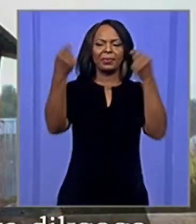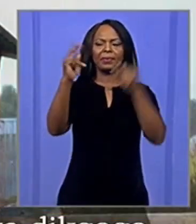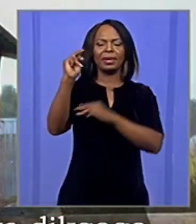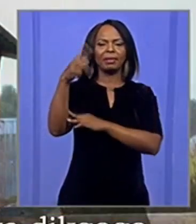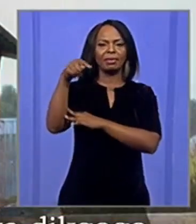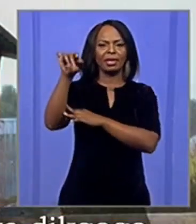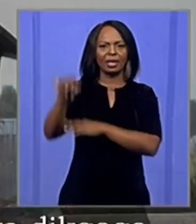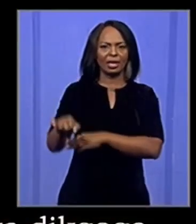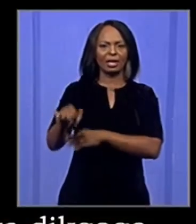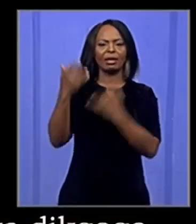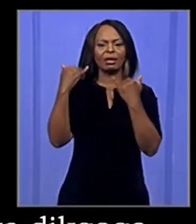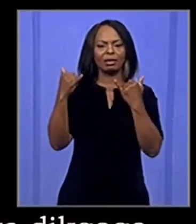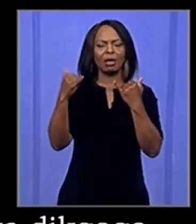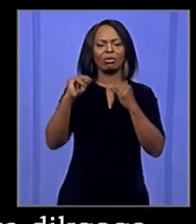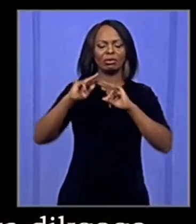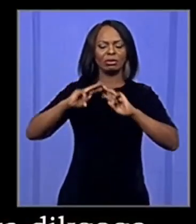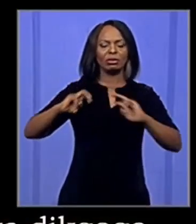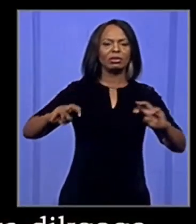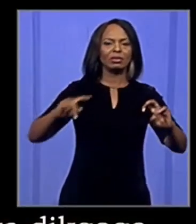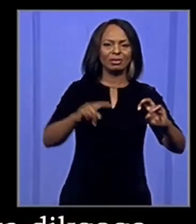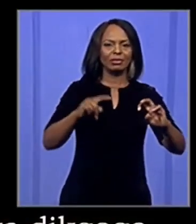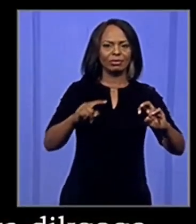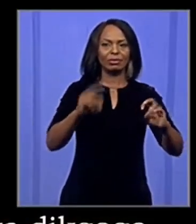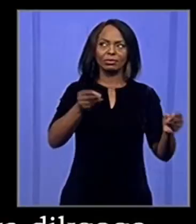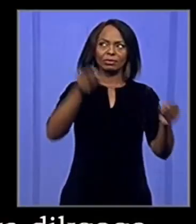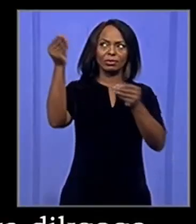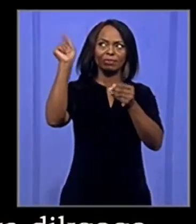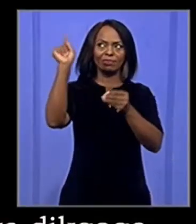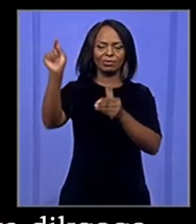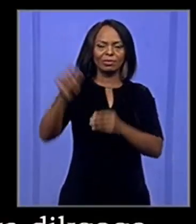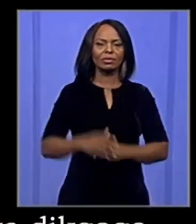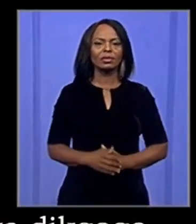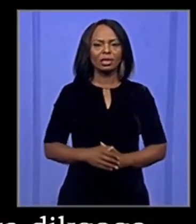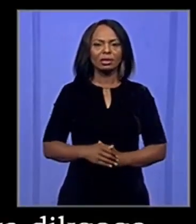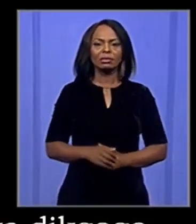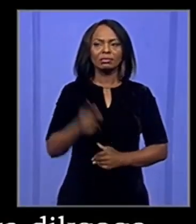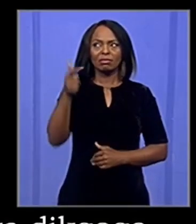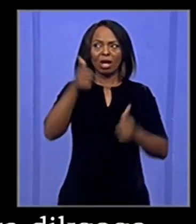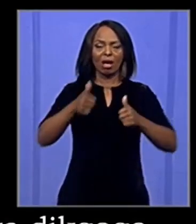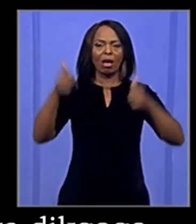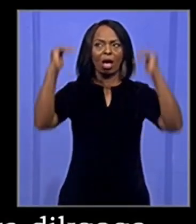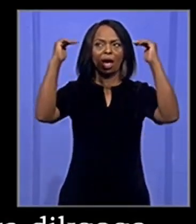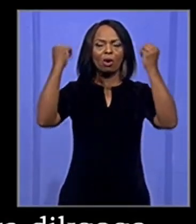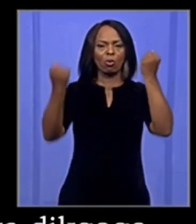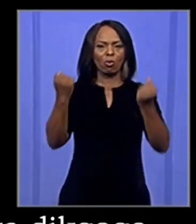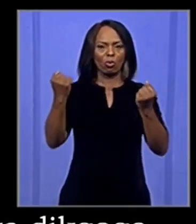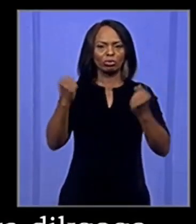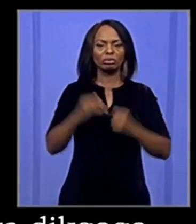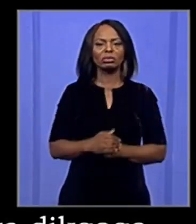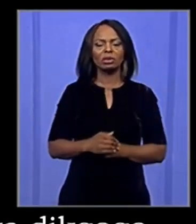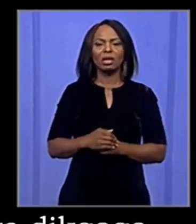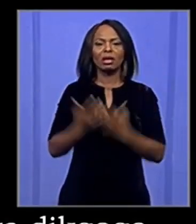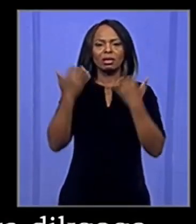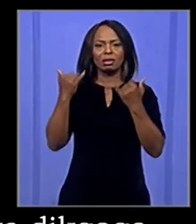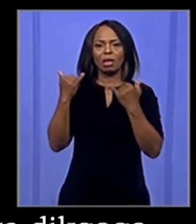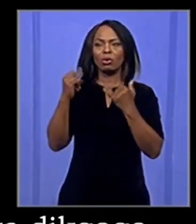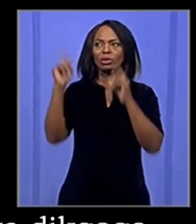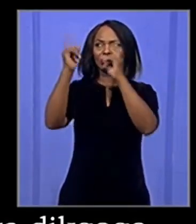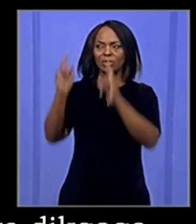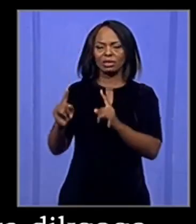NPA ka ntlha eno. We will then take this matter up in either the High Court or the Special Tribunal to make sure that